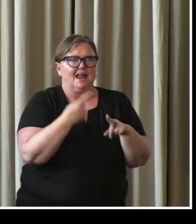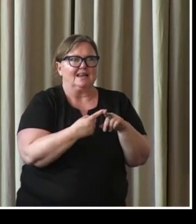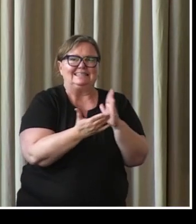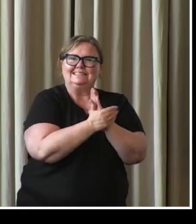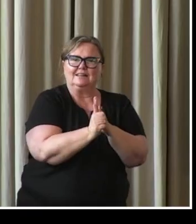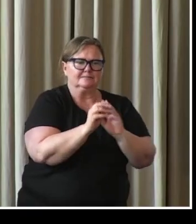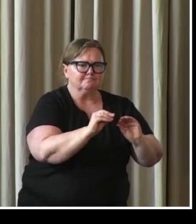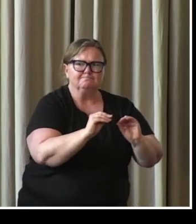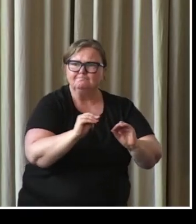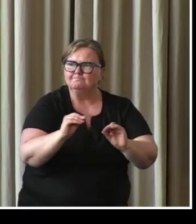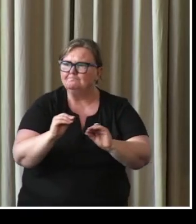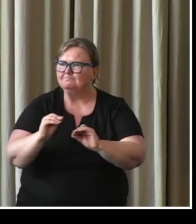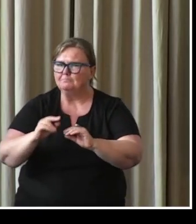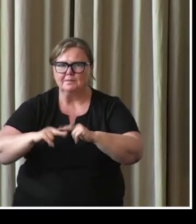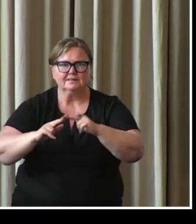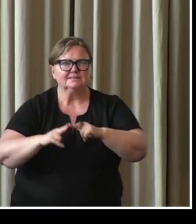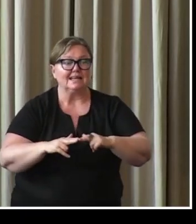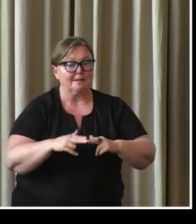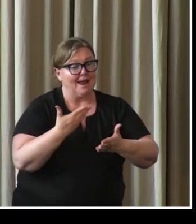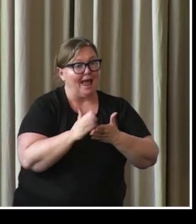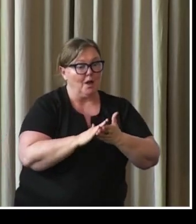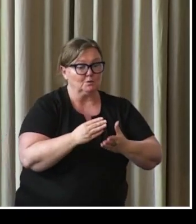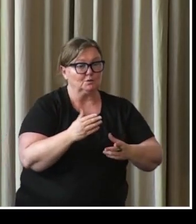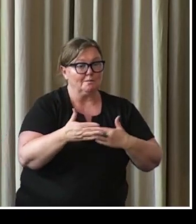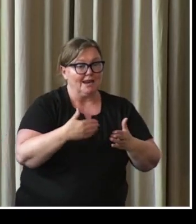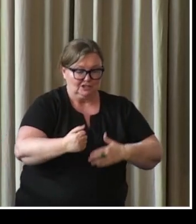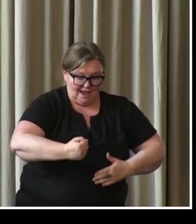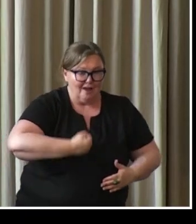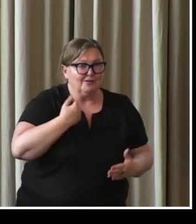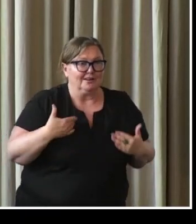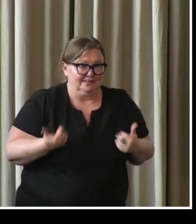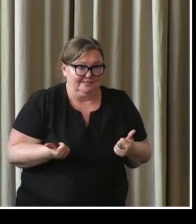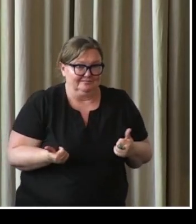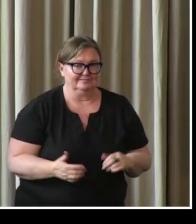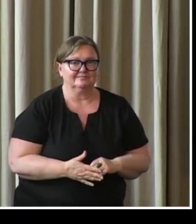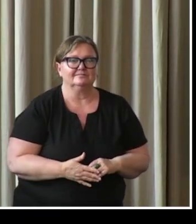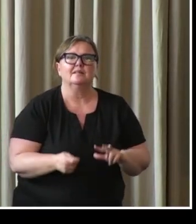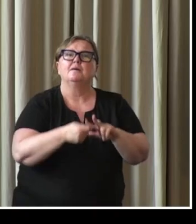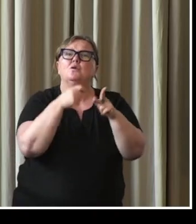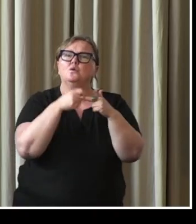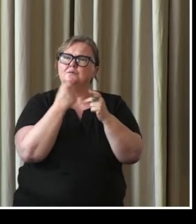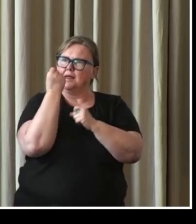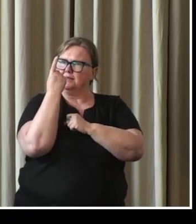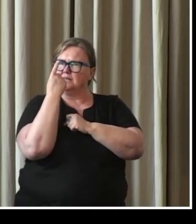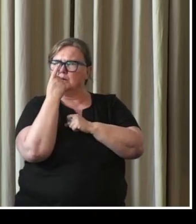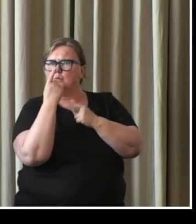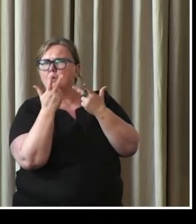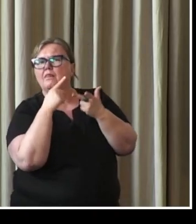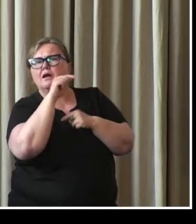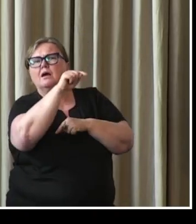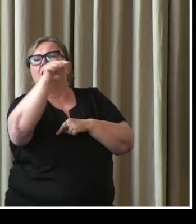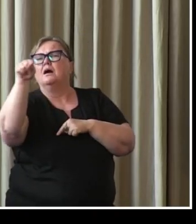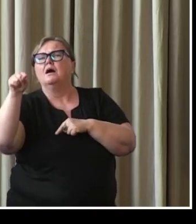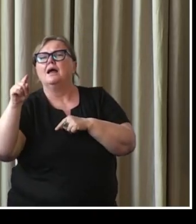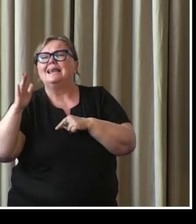skills building around managing our own health and wellbeing. But it's also about understanding what other information and training might be